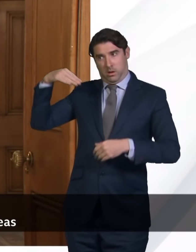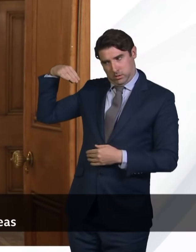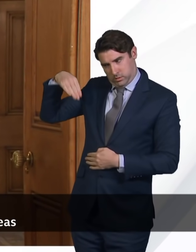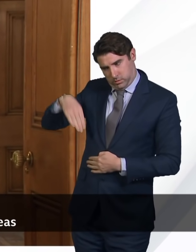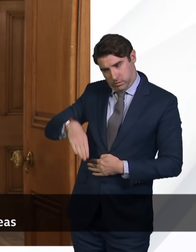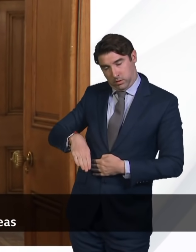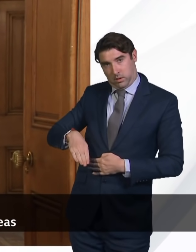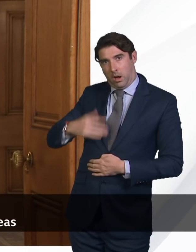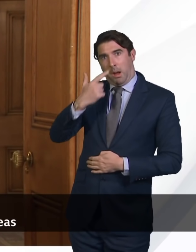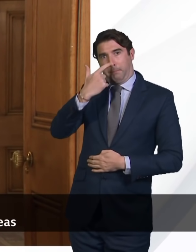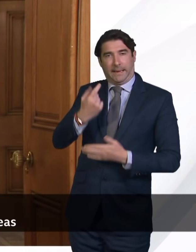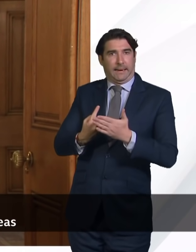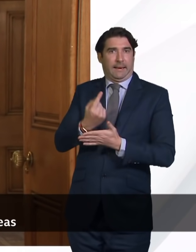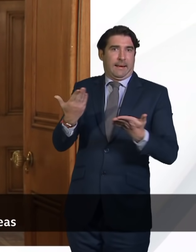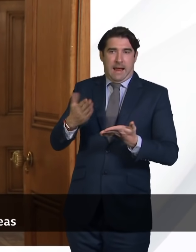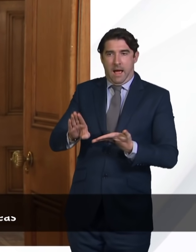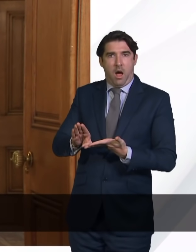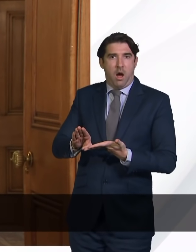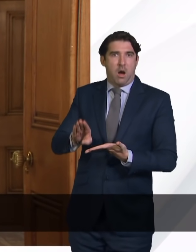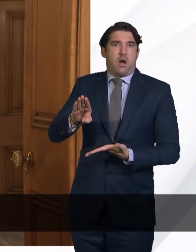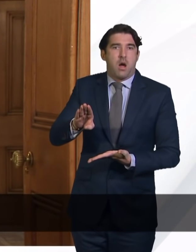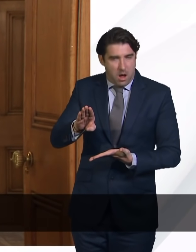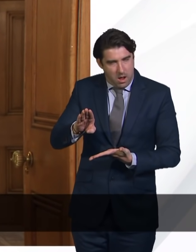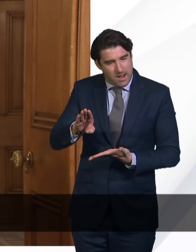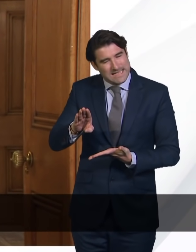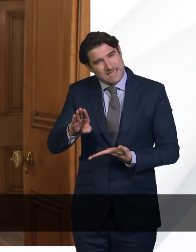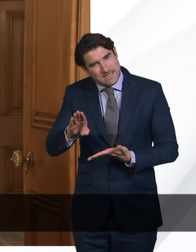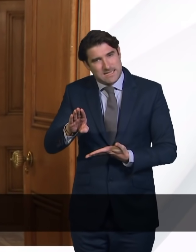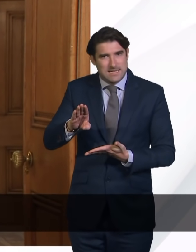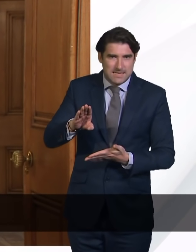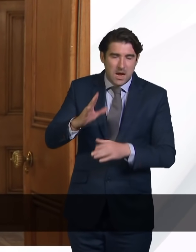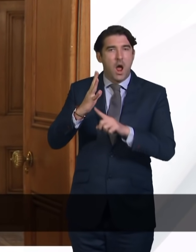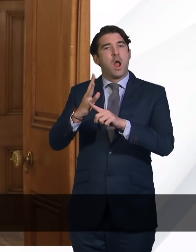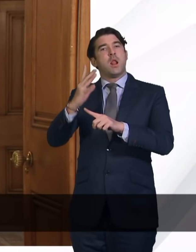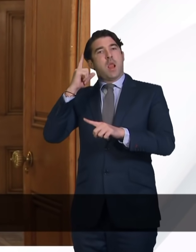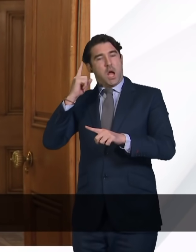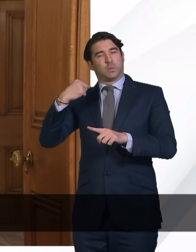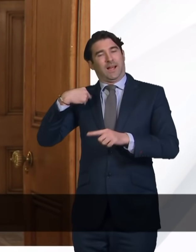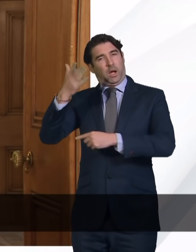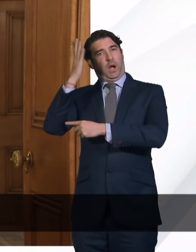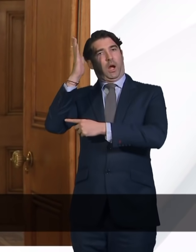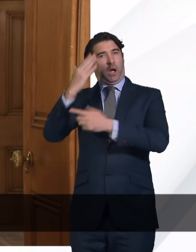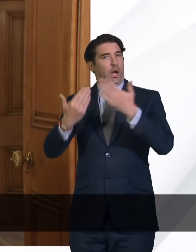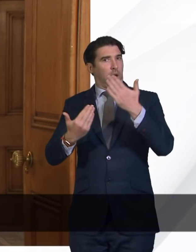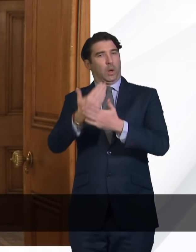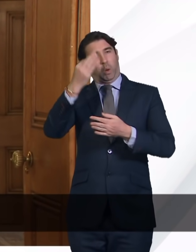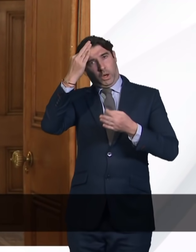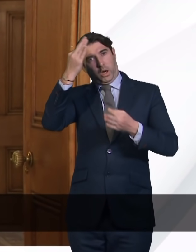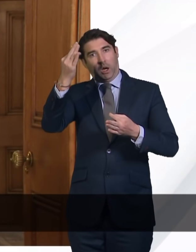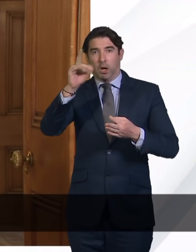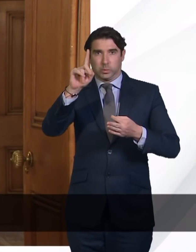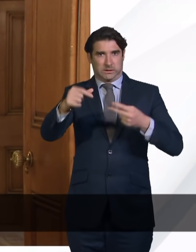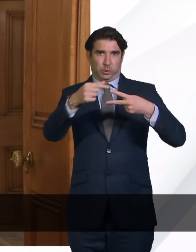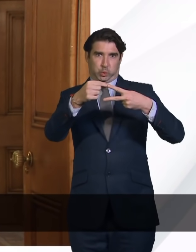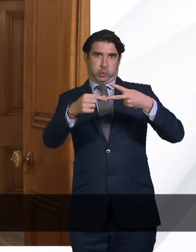that we brought forward last week, and it's a combination of national measures, the increased enforcement of